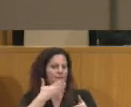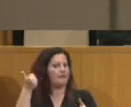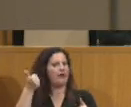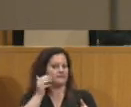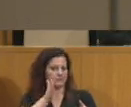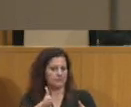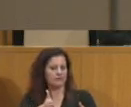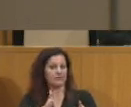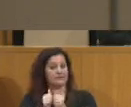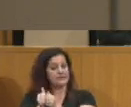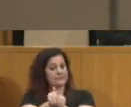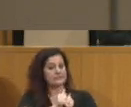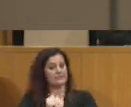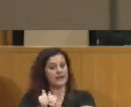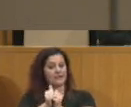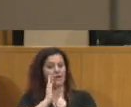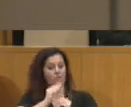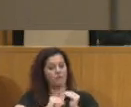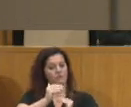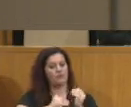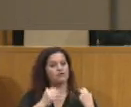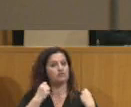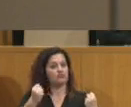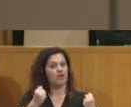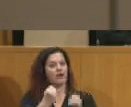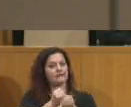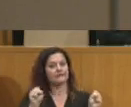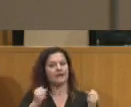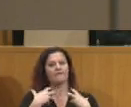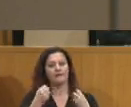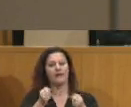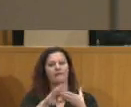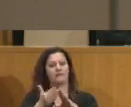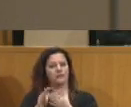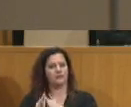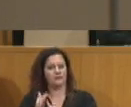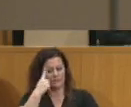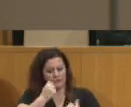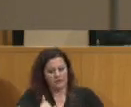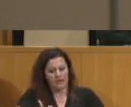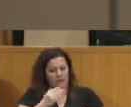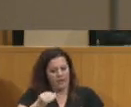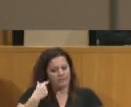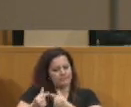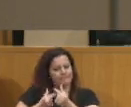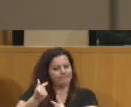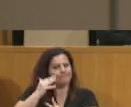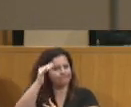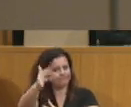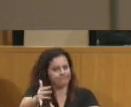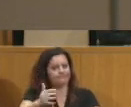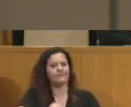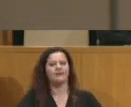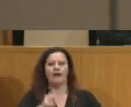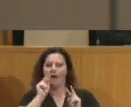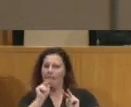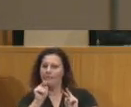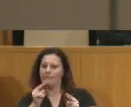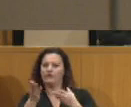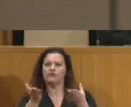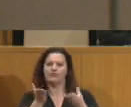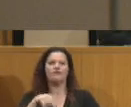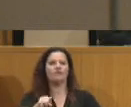I also want to thank the Black Political Caucus, the Charlotte Observer, and the labor unions for their endorsements also. I want